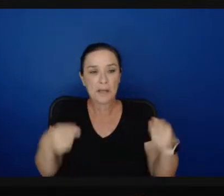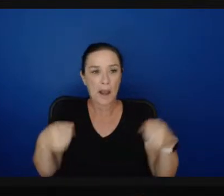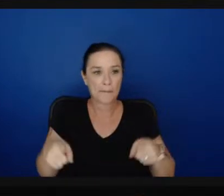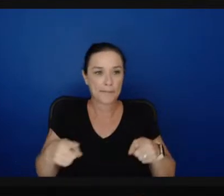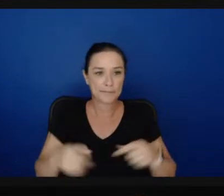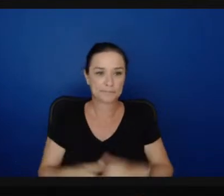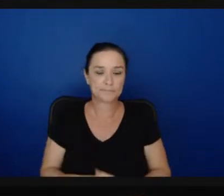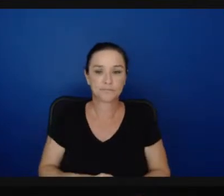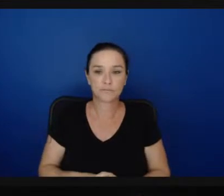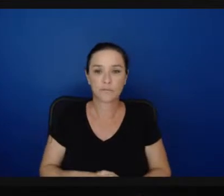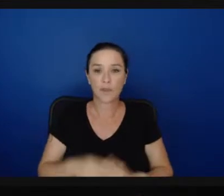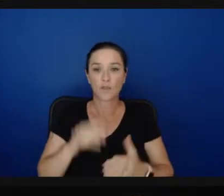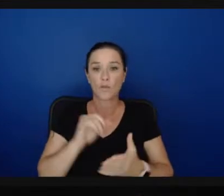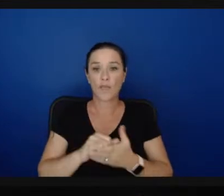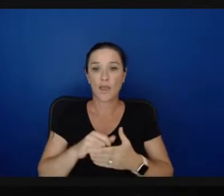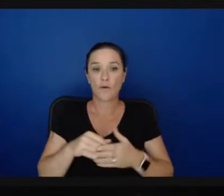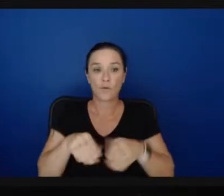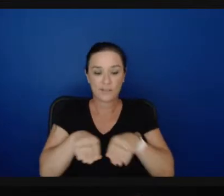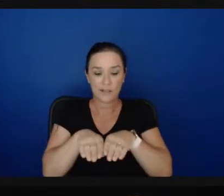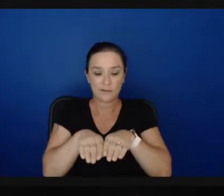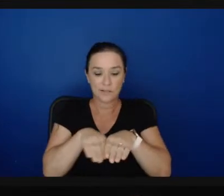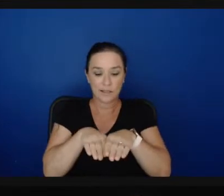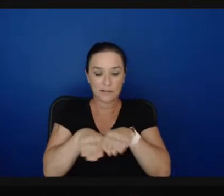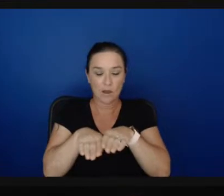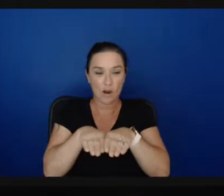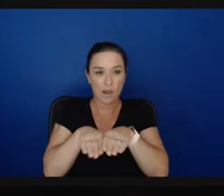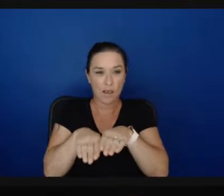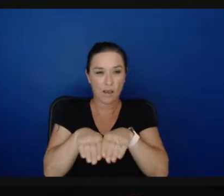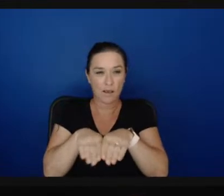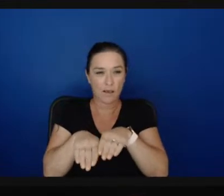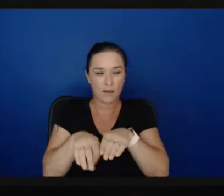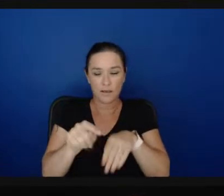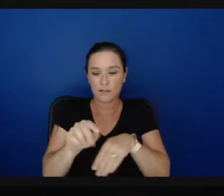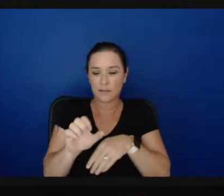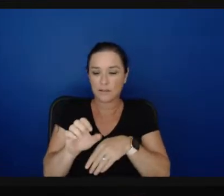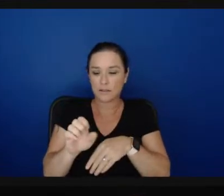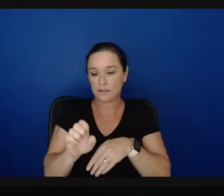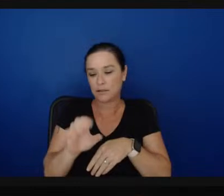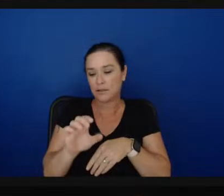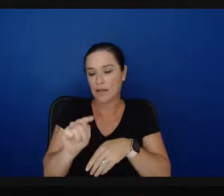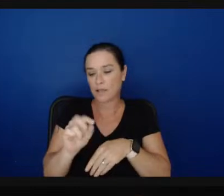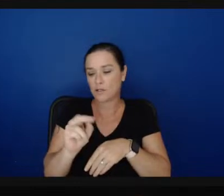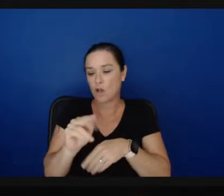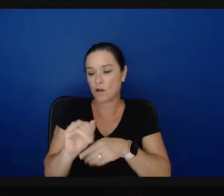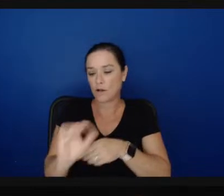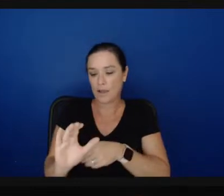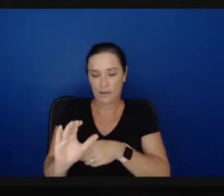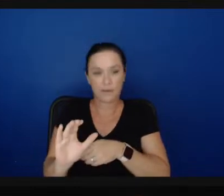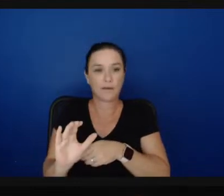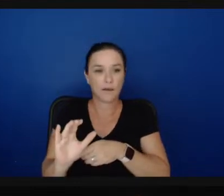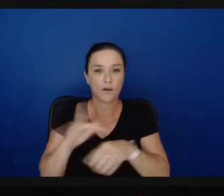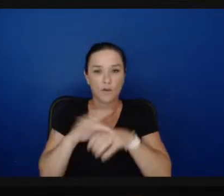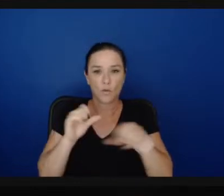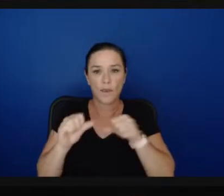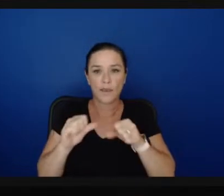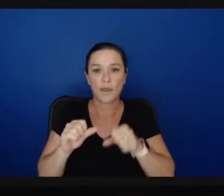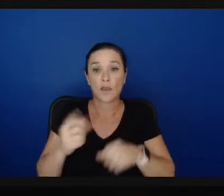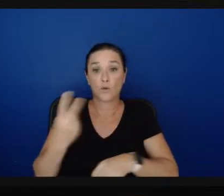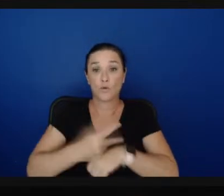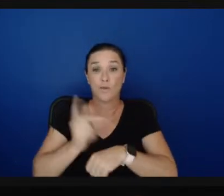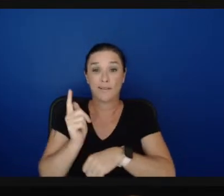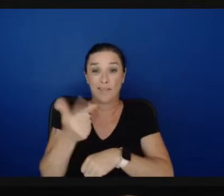So that was our tectonic flank earthquake. 2 days later, yesterday on Wednesday, we had